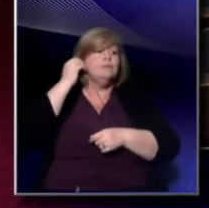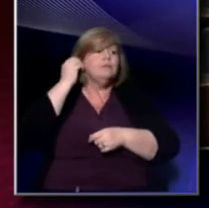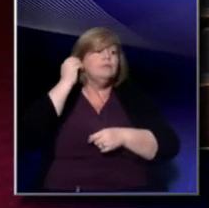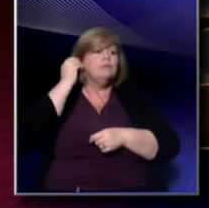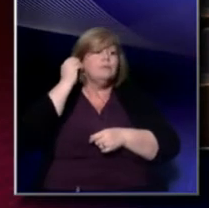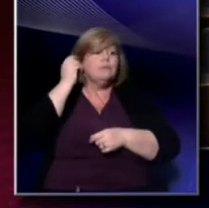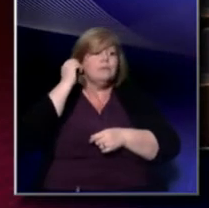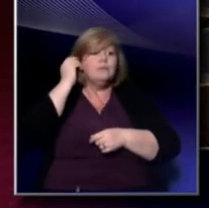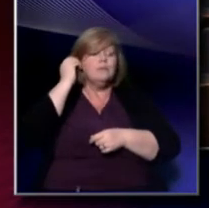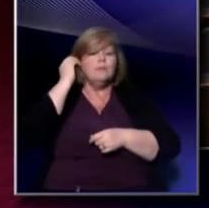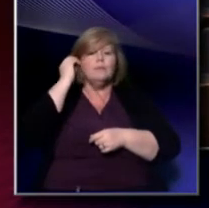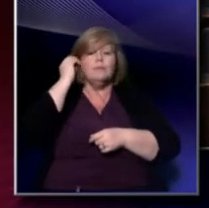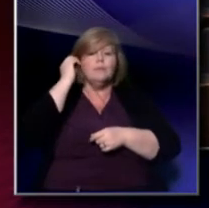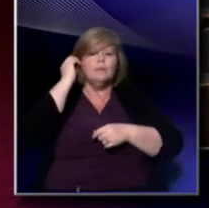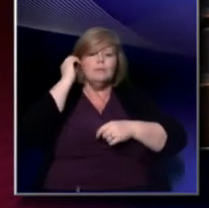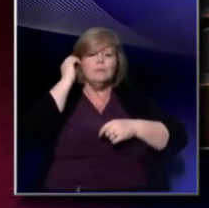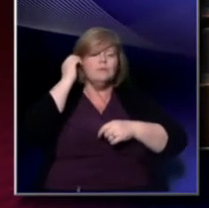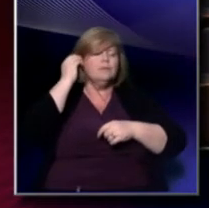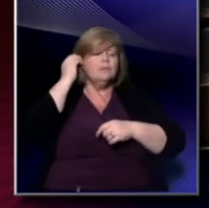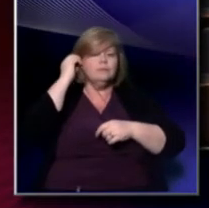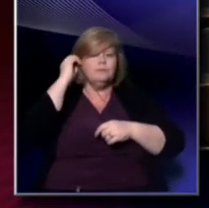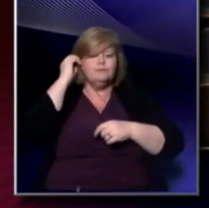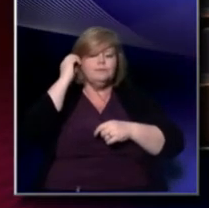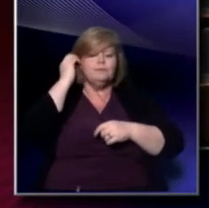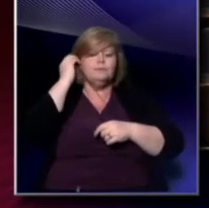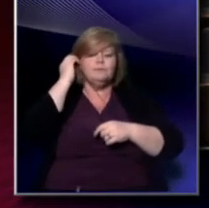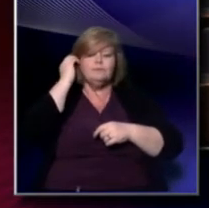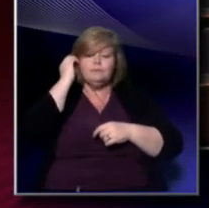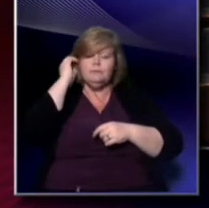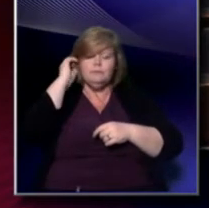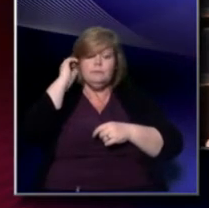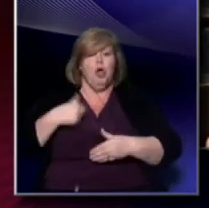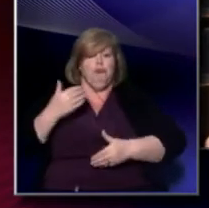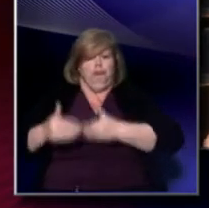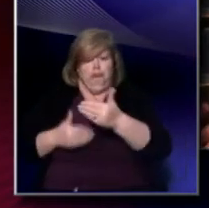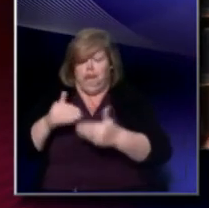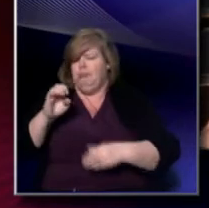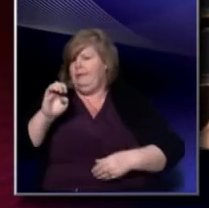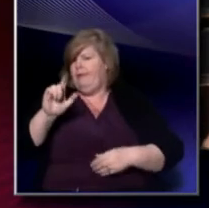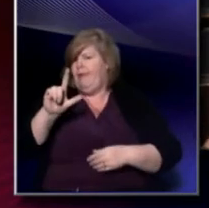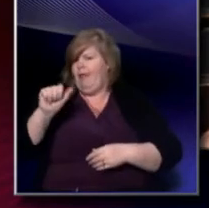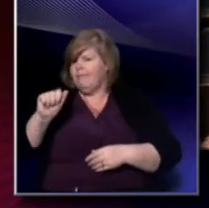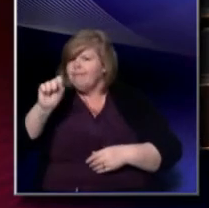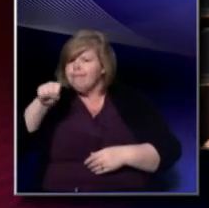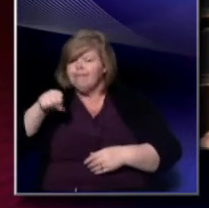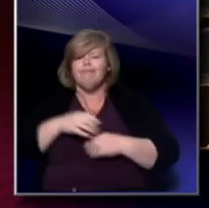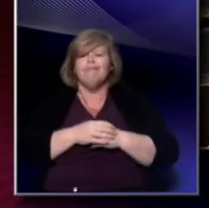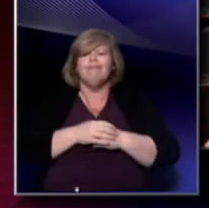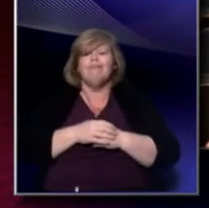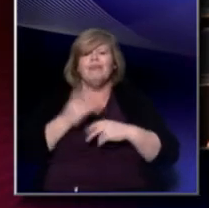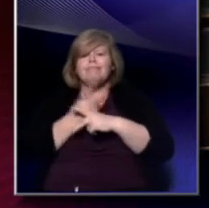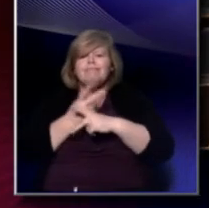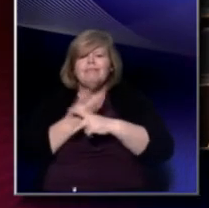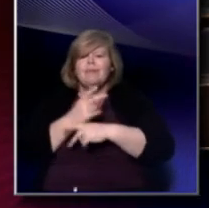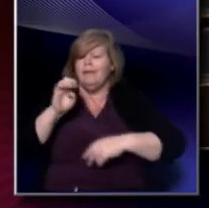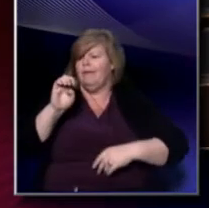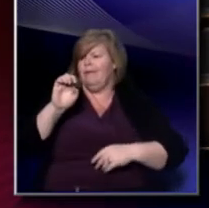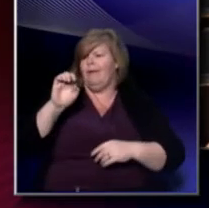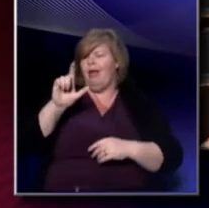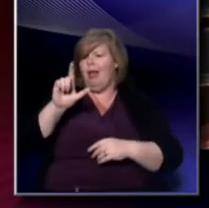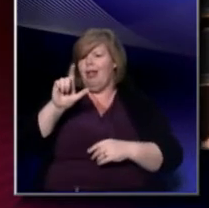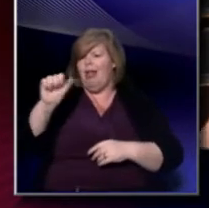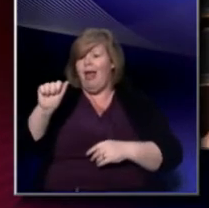on the following page, you see that there's the implementation grant. That would be the one that takes it from identifying where that ELA curriculum isn't working for